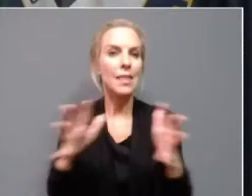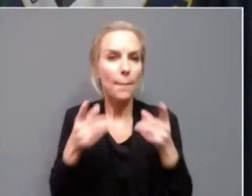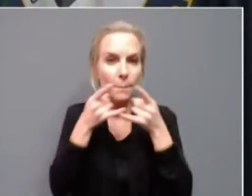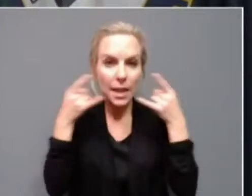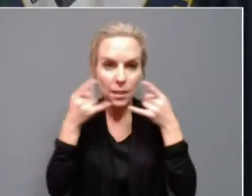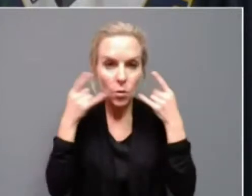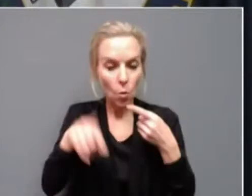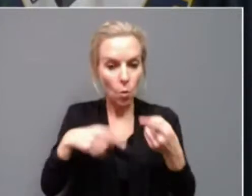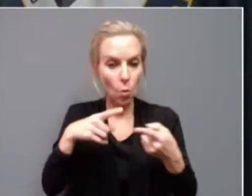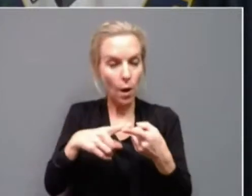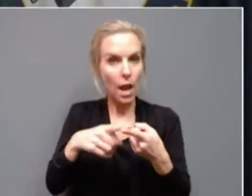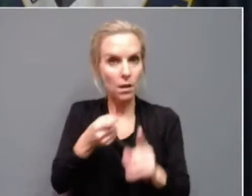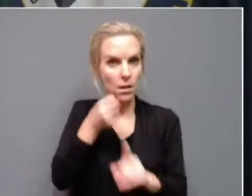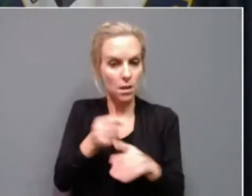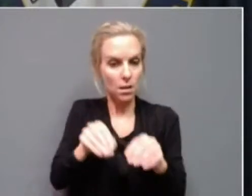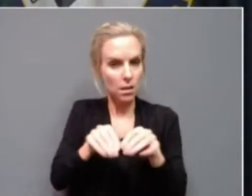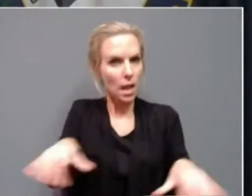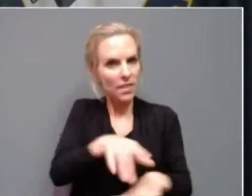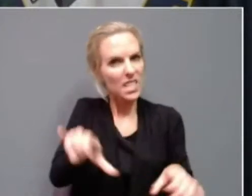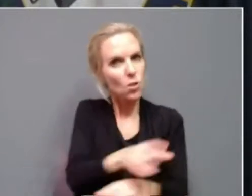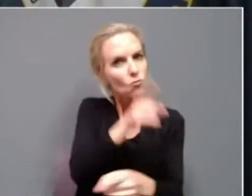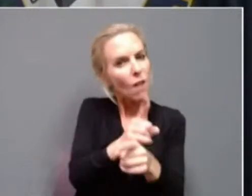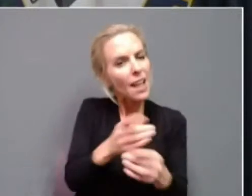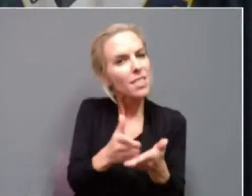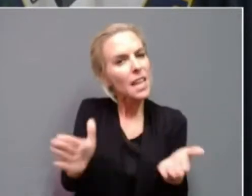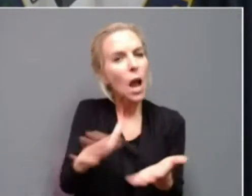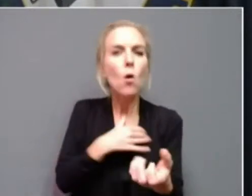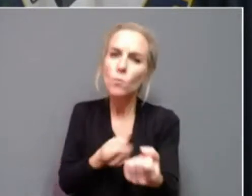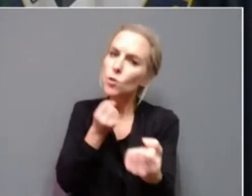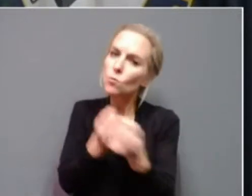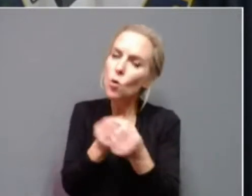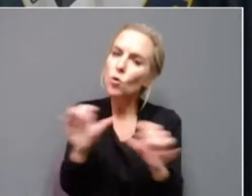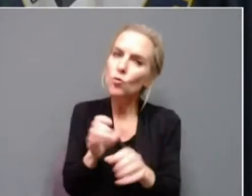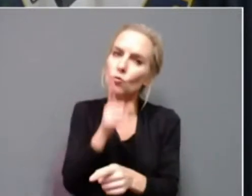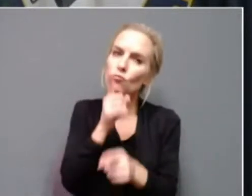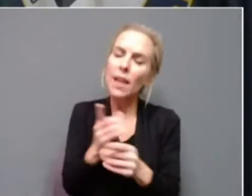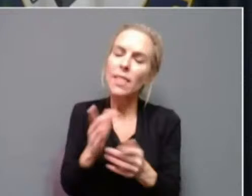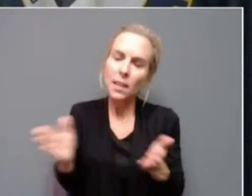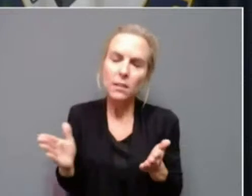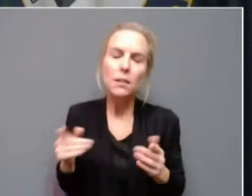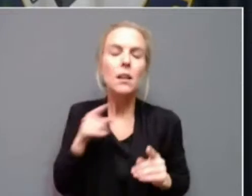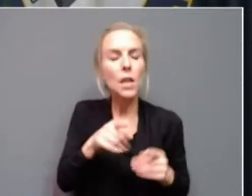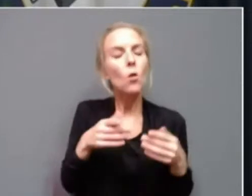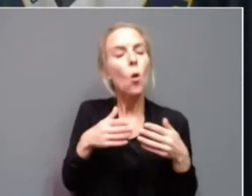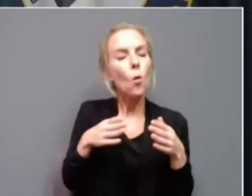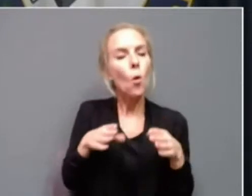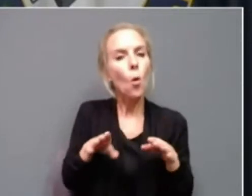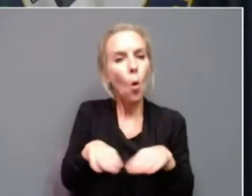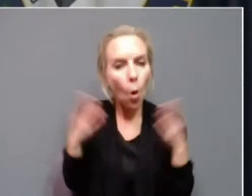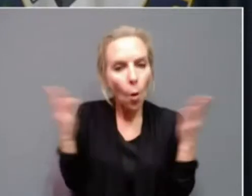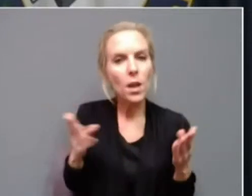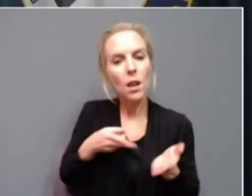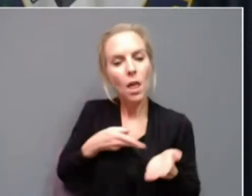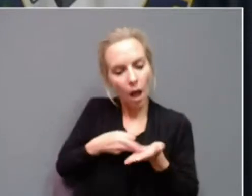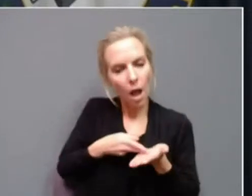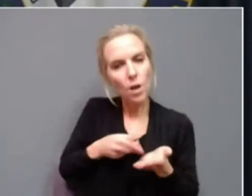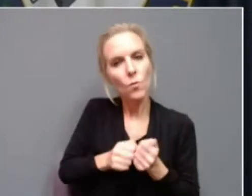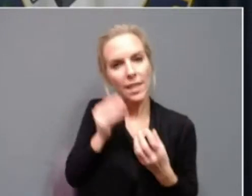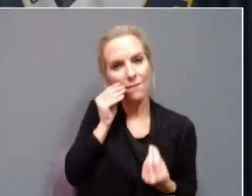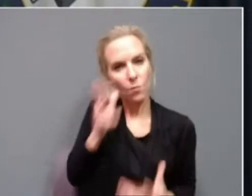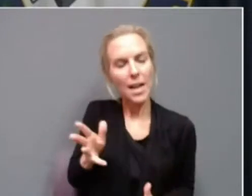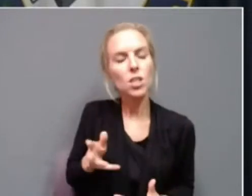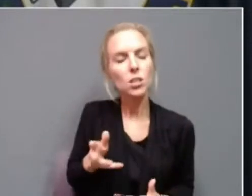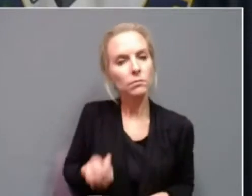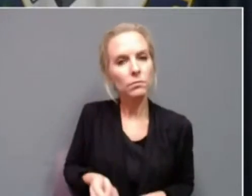outbreak, they did the right thing. And I want to be supportive of doing the right thing. And they were open and honest with the information.